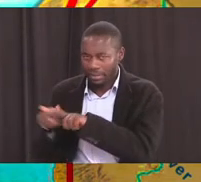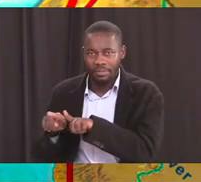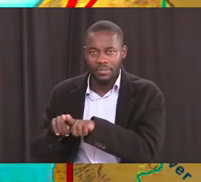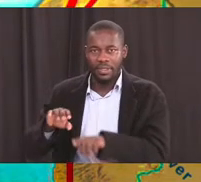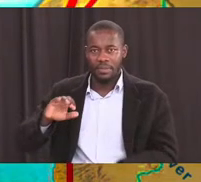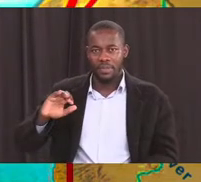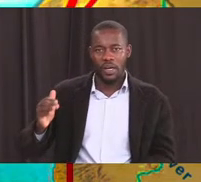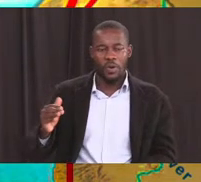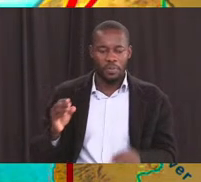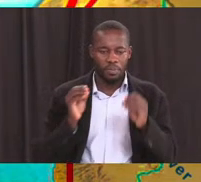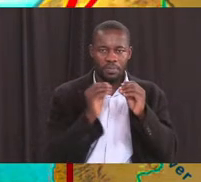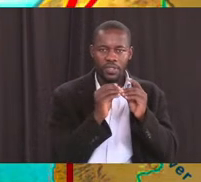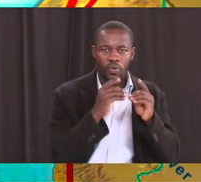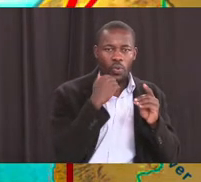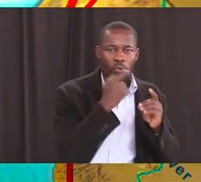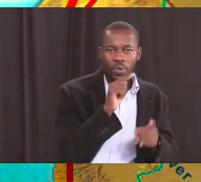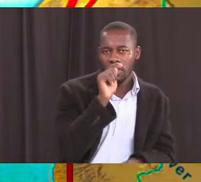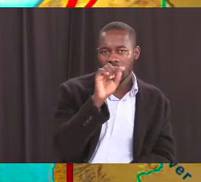they meet Timothy.